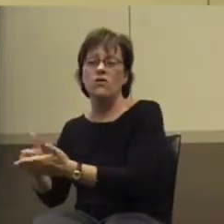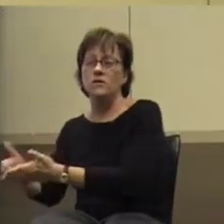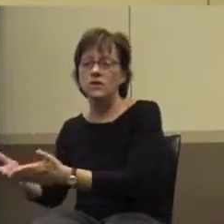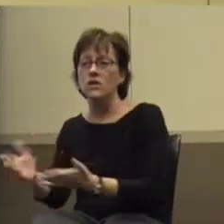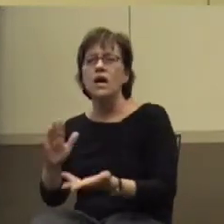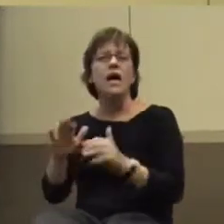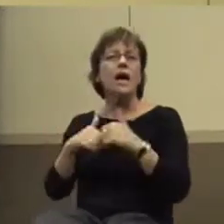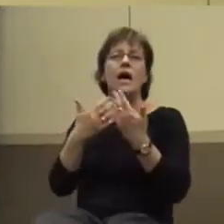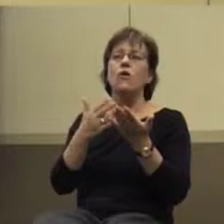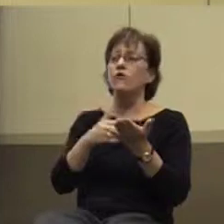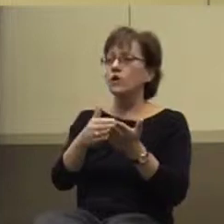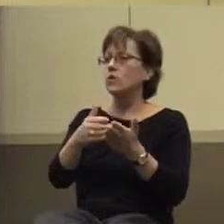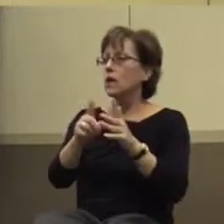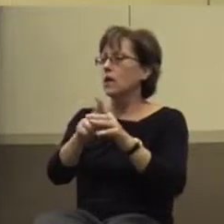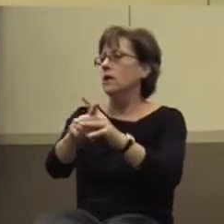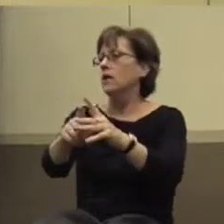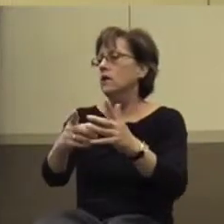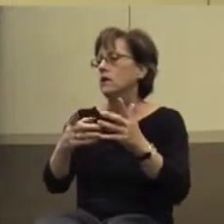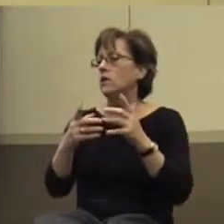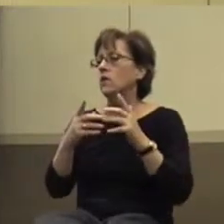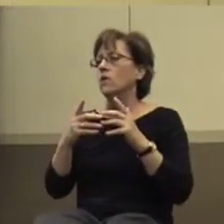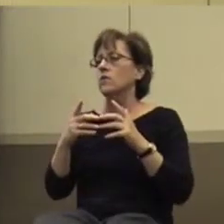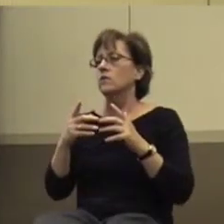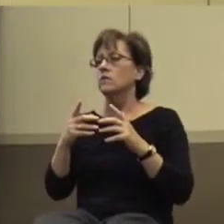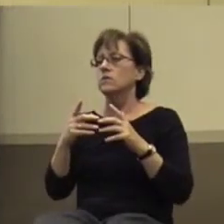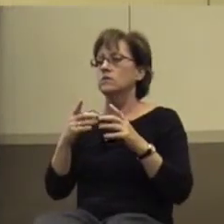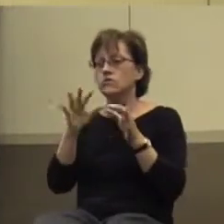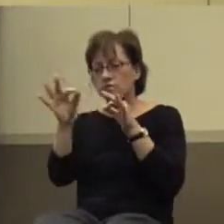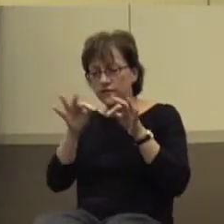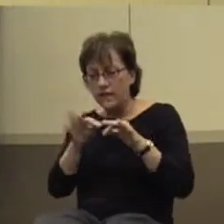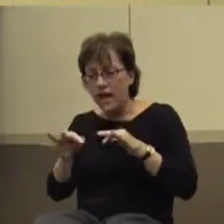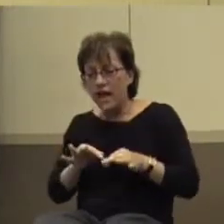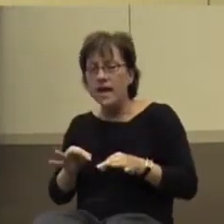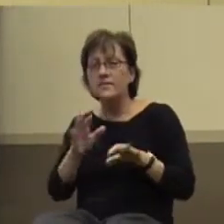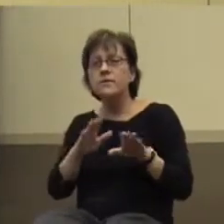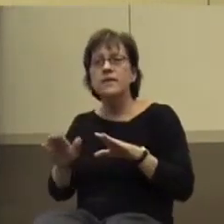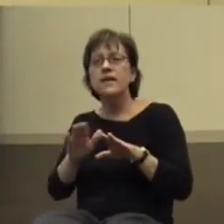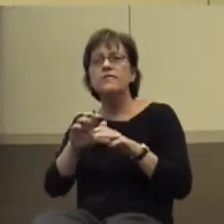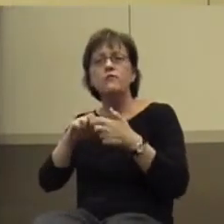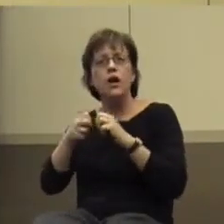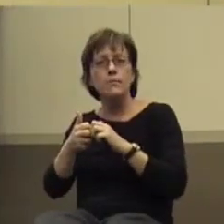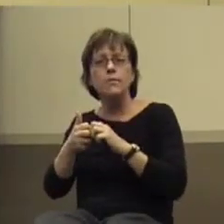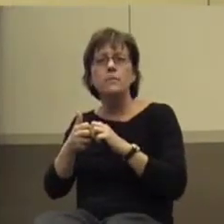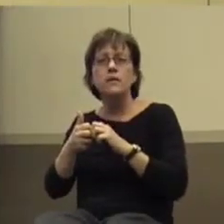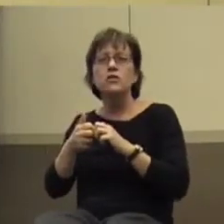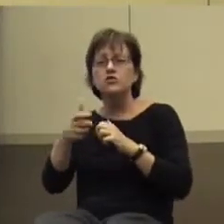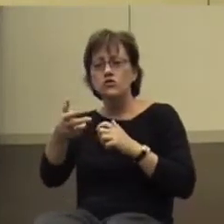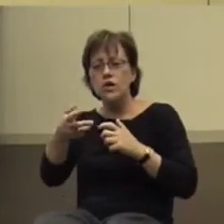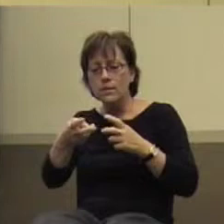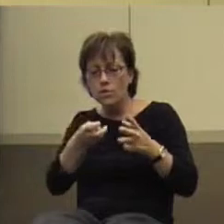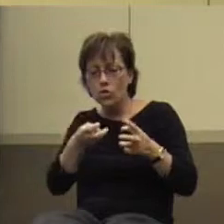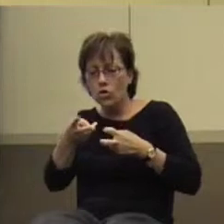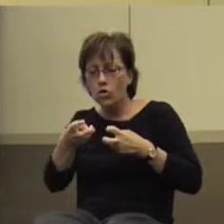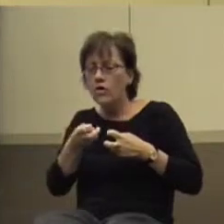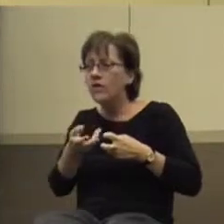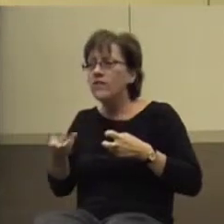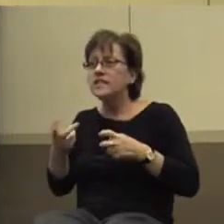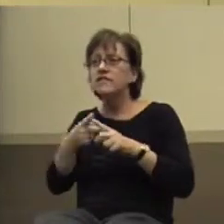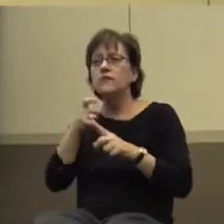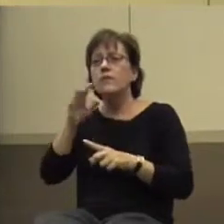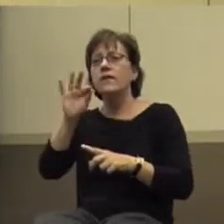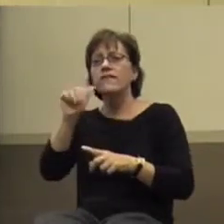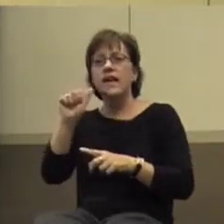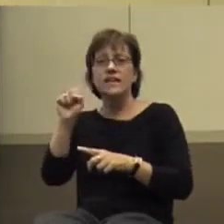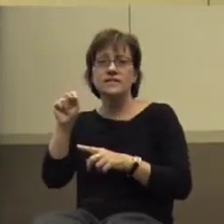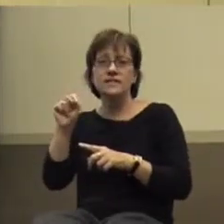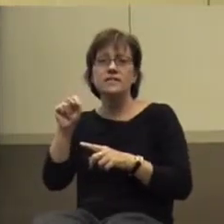the behavior problem, okay? So you can pull a lot of things right from the FAST and really put into a summary that can help